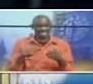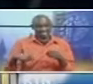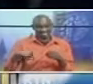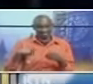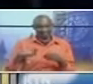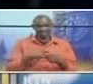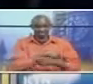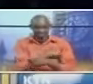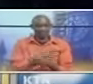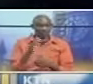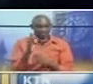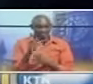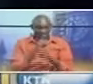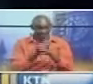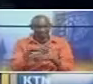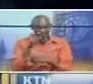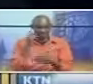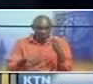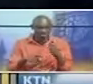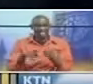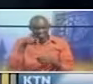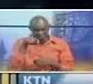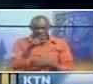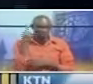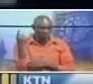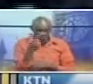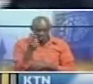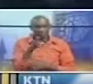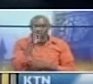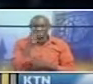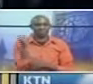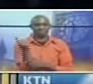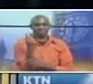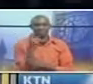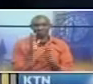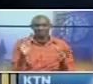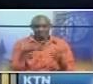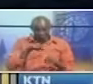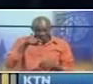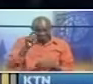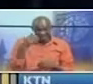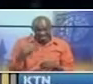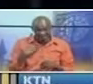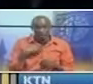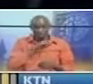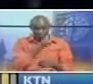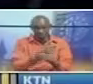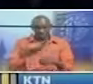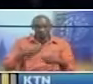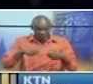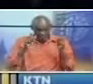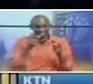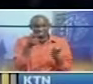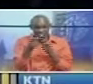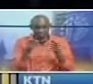Forces, General Julius Karangi, said the soldiers were only carrying water. It turns out that they had the authority of the officer in